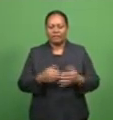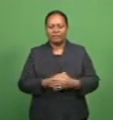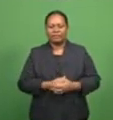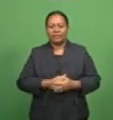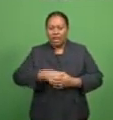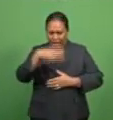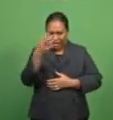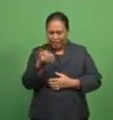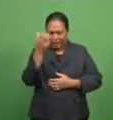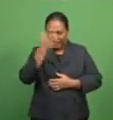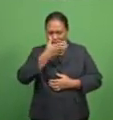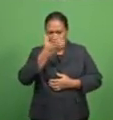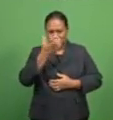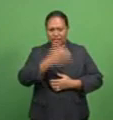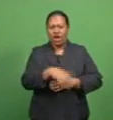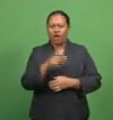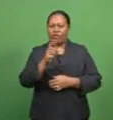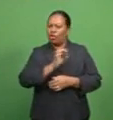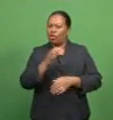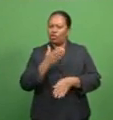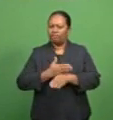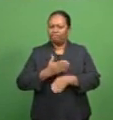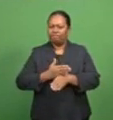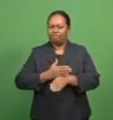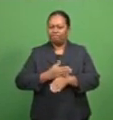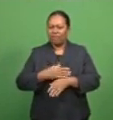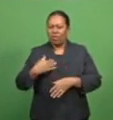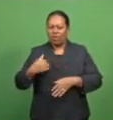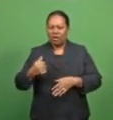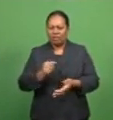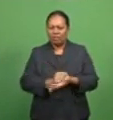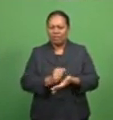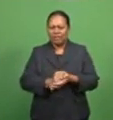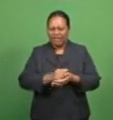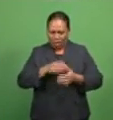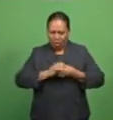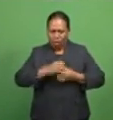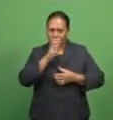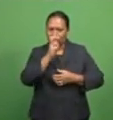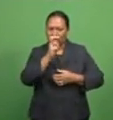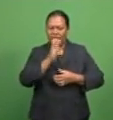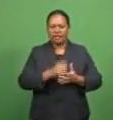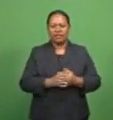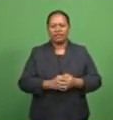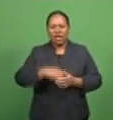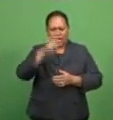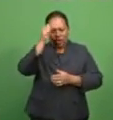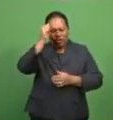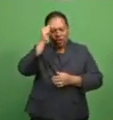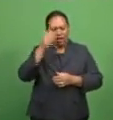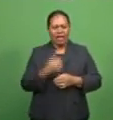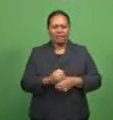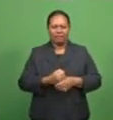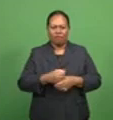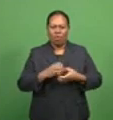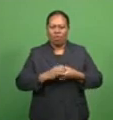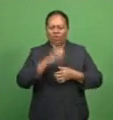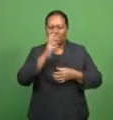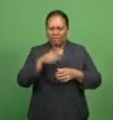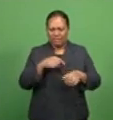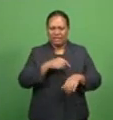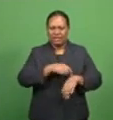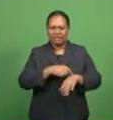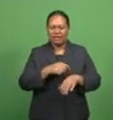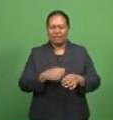danger of not doing the work that they've done for a period of time. It's called detraining. We know that there'll be an element of detraining in this period that we've